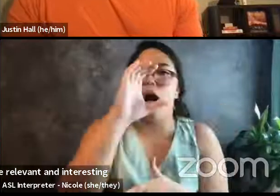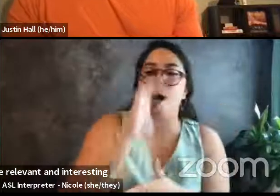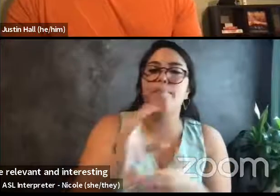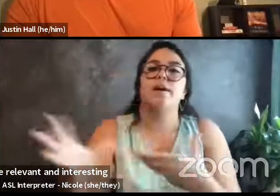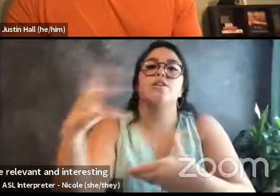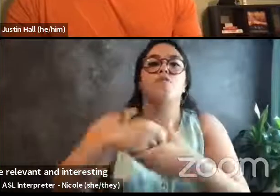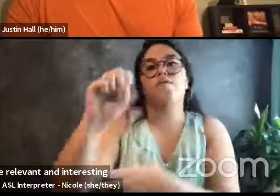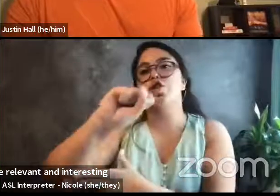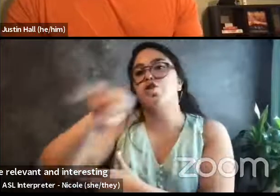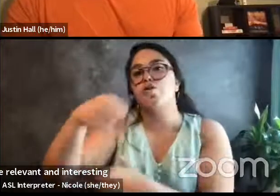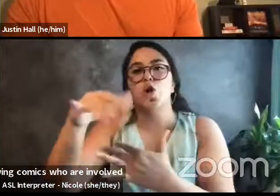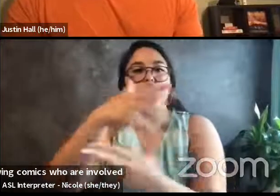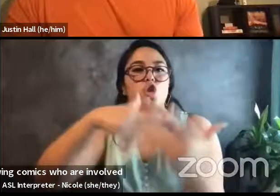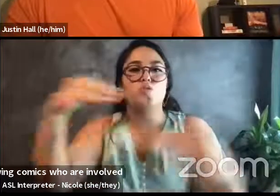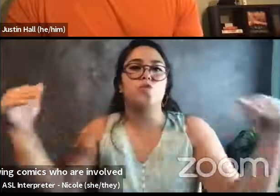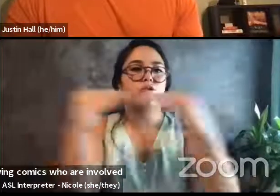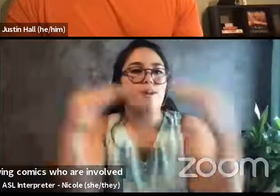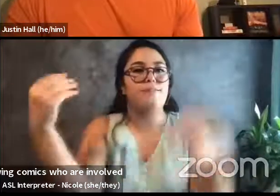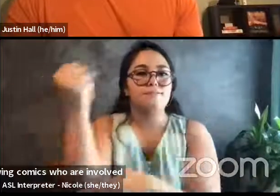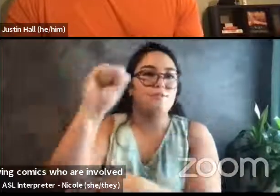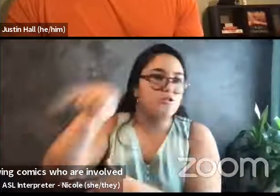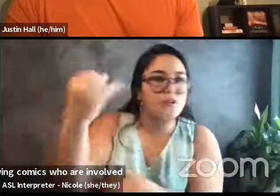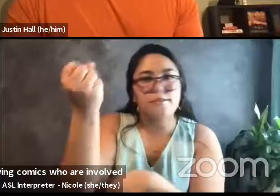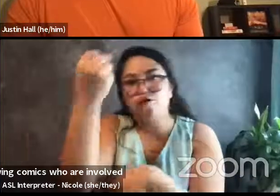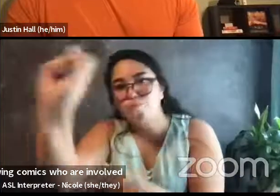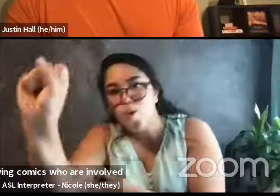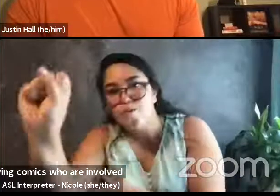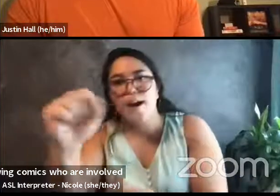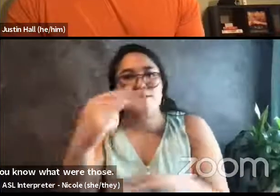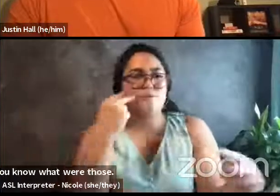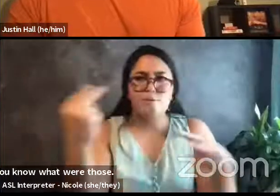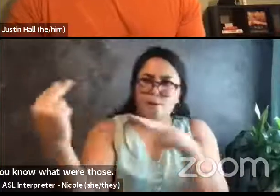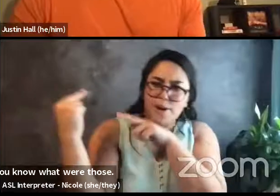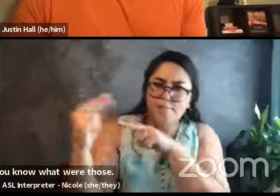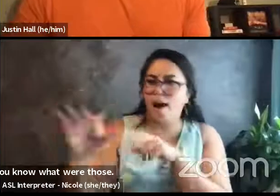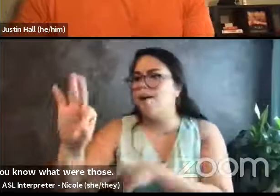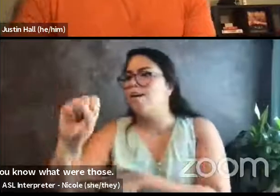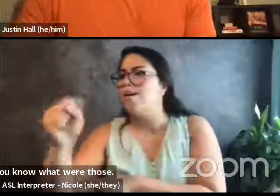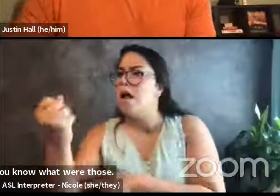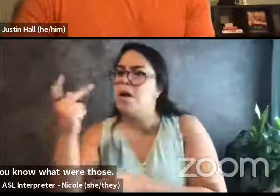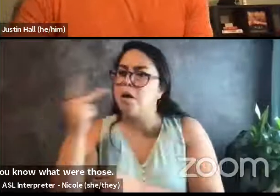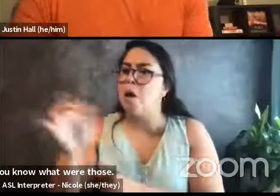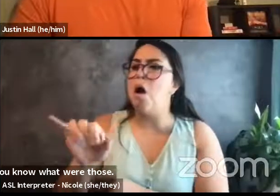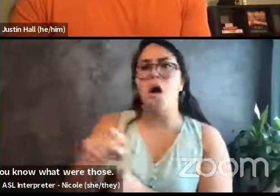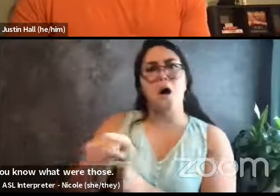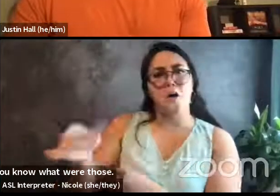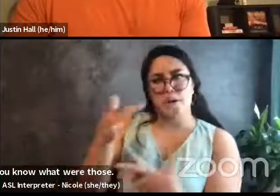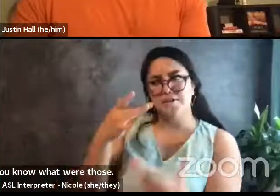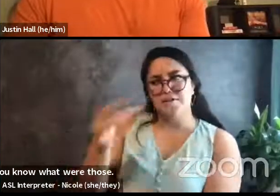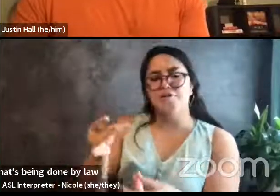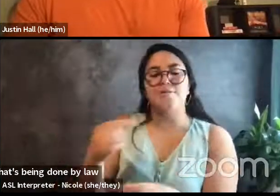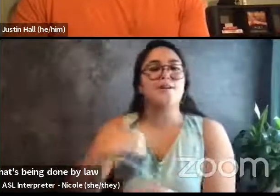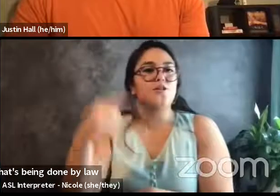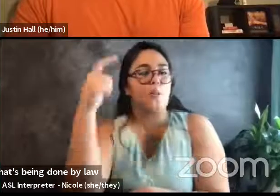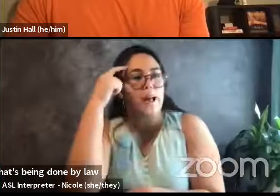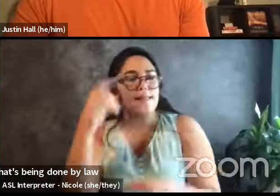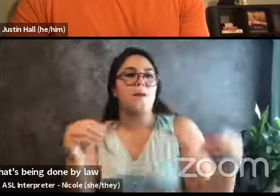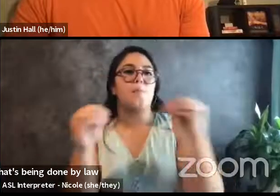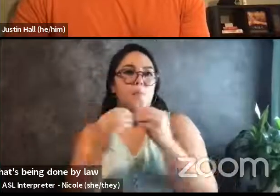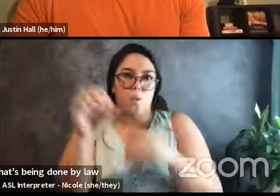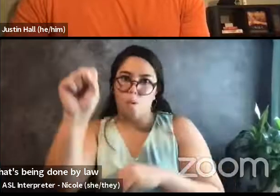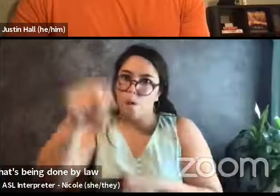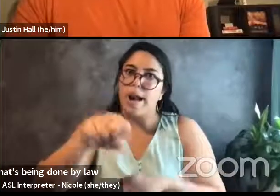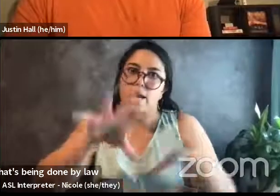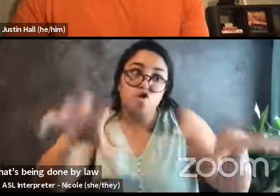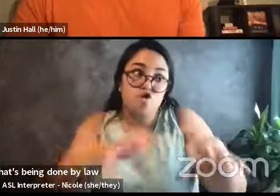justice and all of, you know, what were those, um, considerations. So I think there's a lot that's being done, but a lot more that definitely can